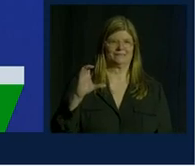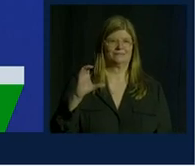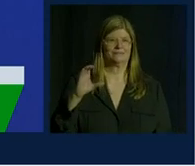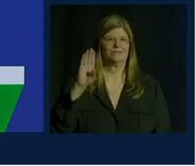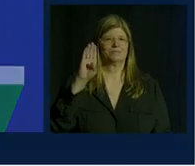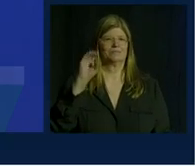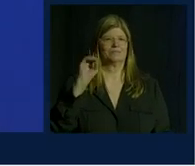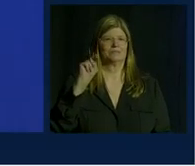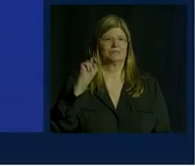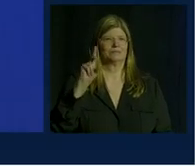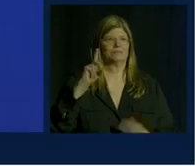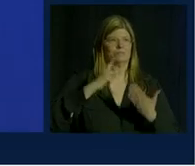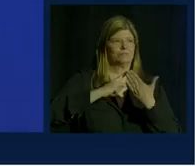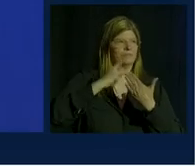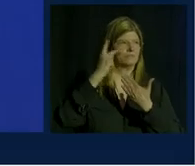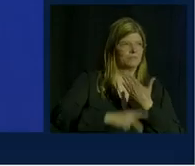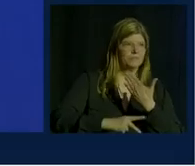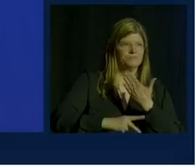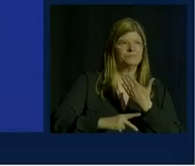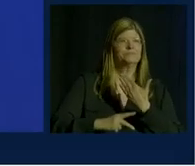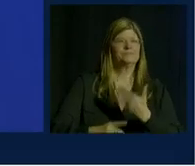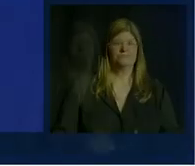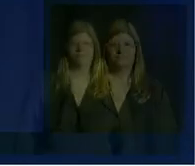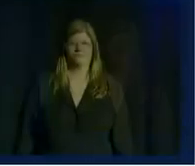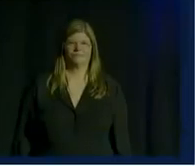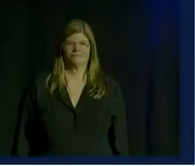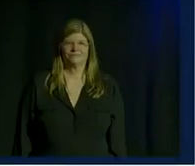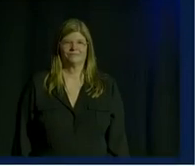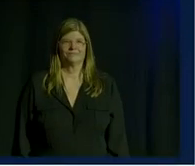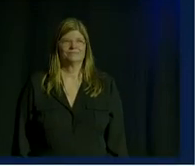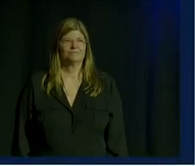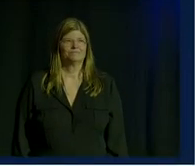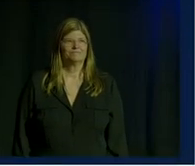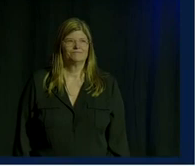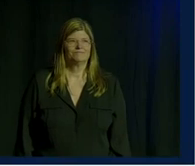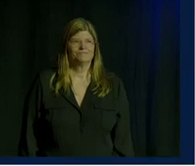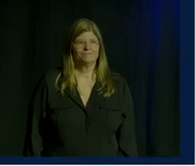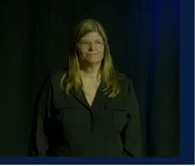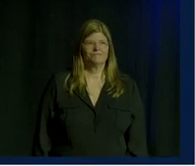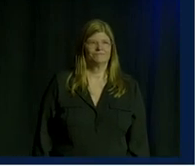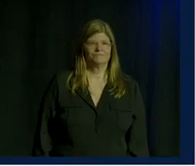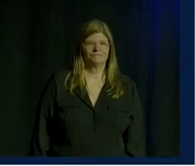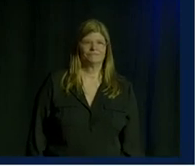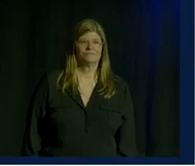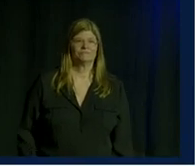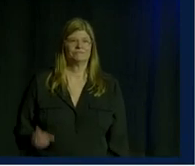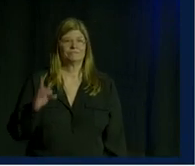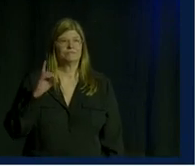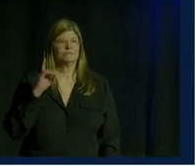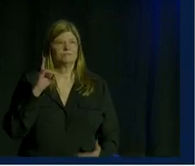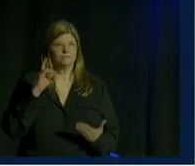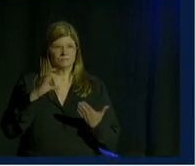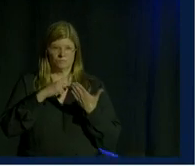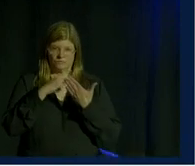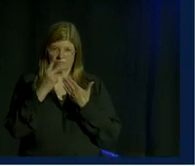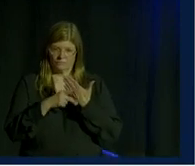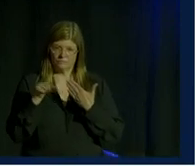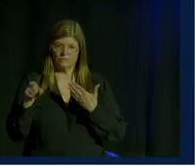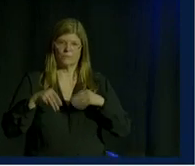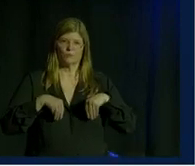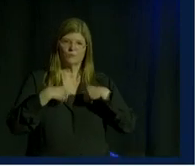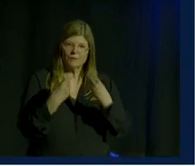Madness. In keeping with the theme, let's start with a layup. The DC Revenue Bond Program provides very low interest loans